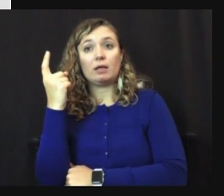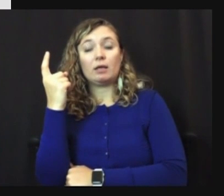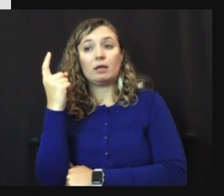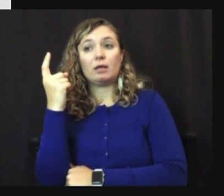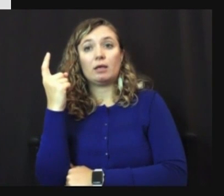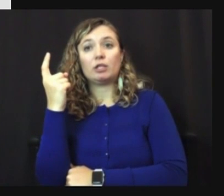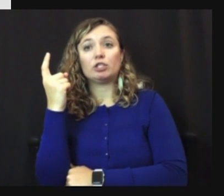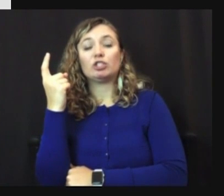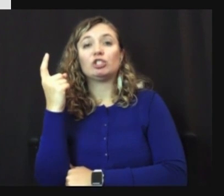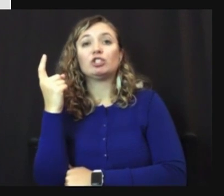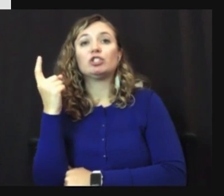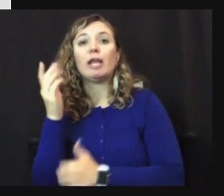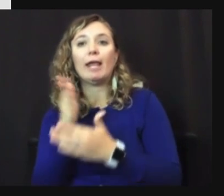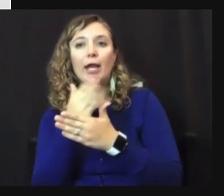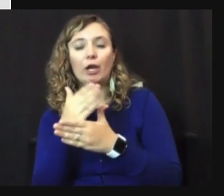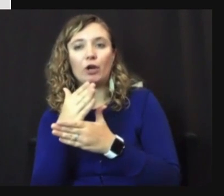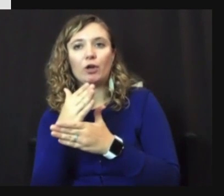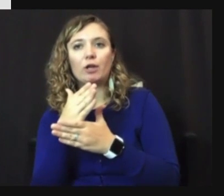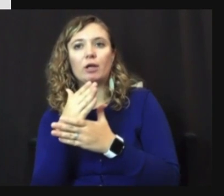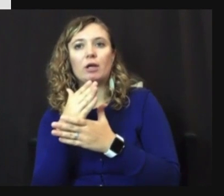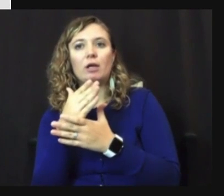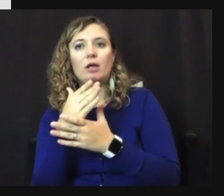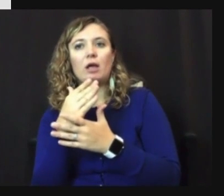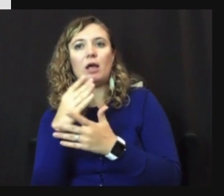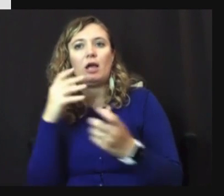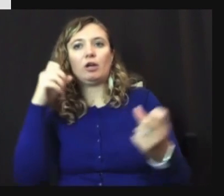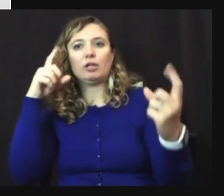shared understanding in a social